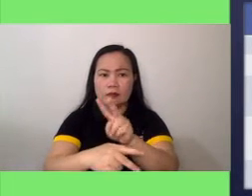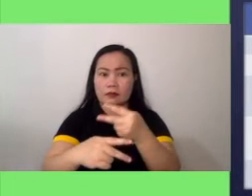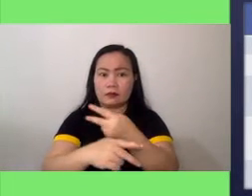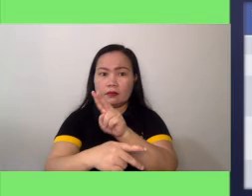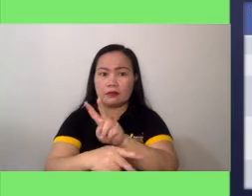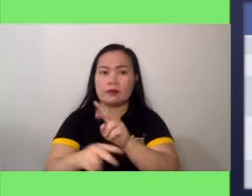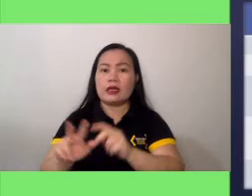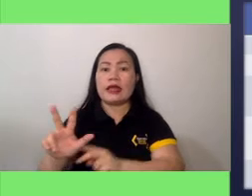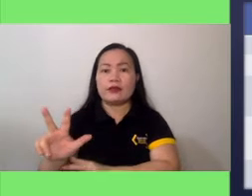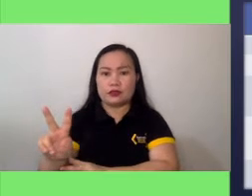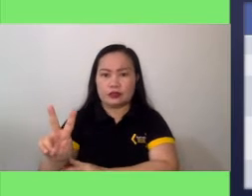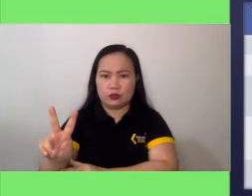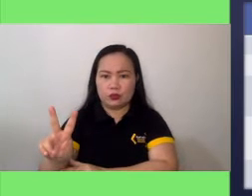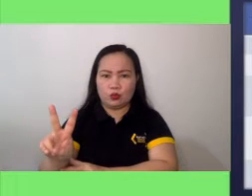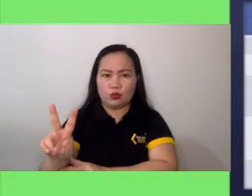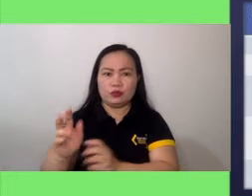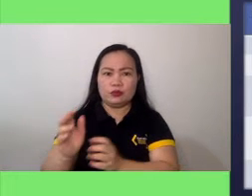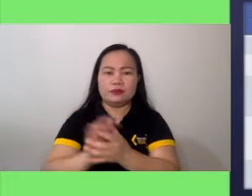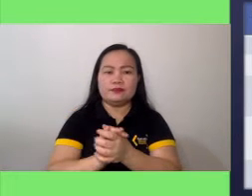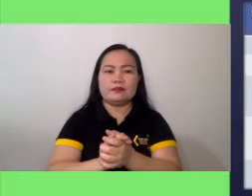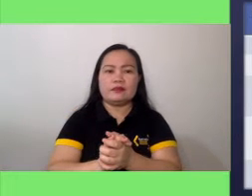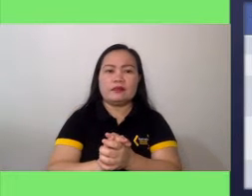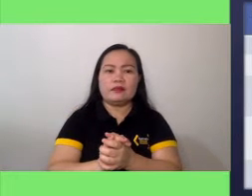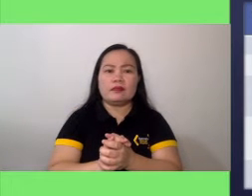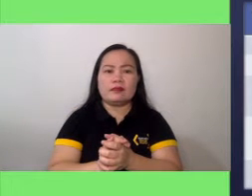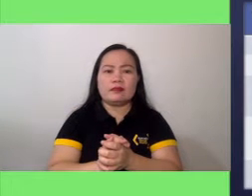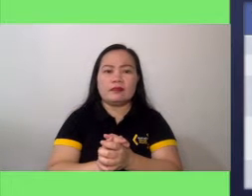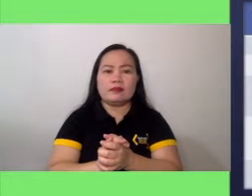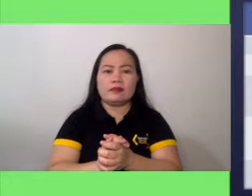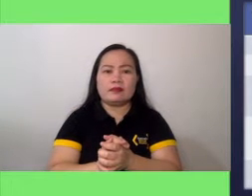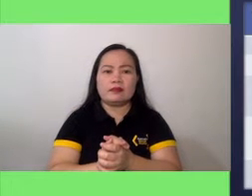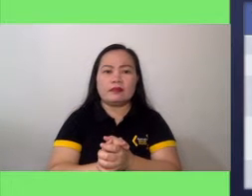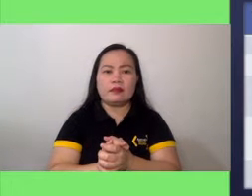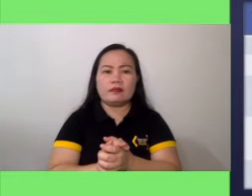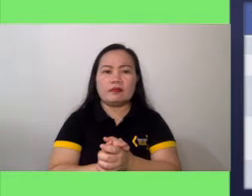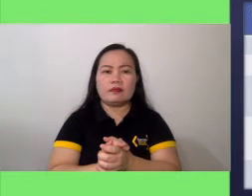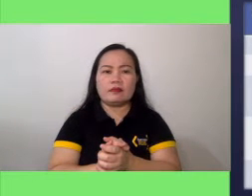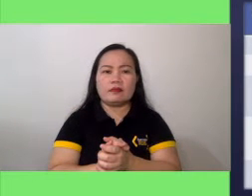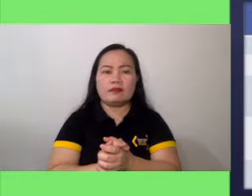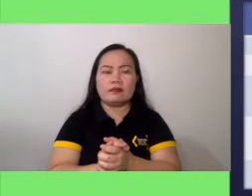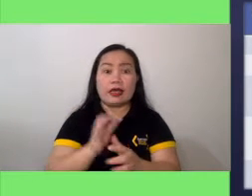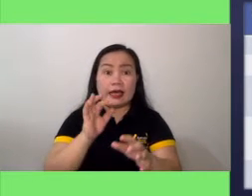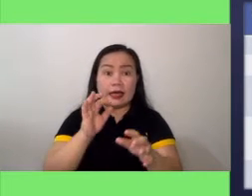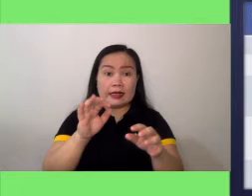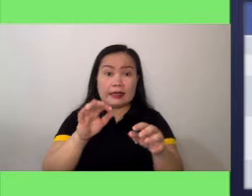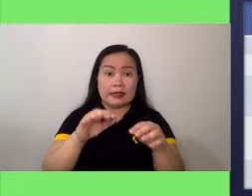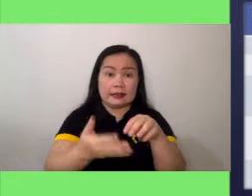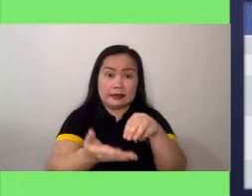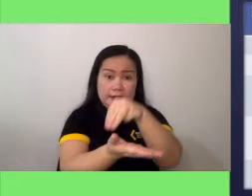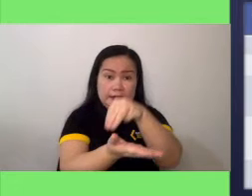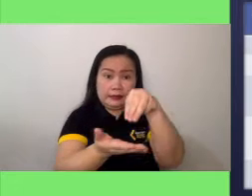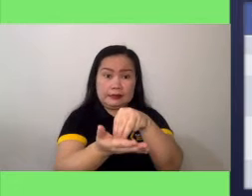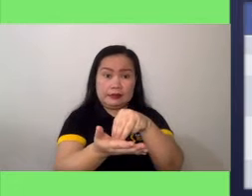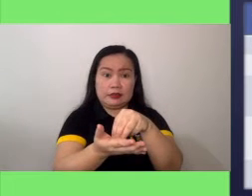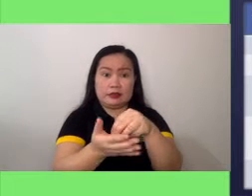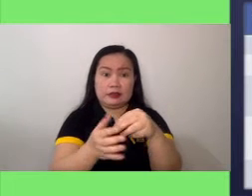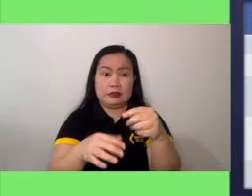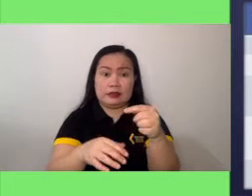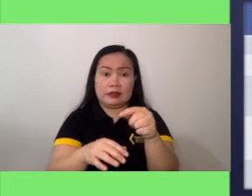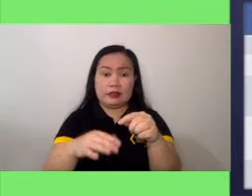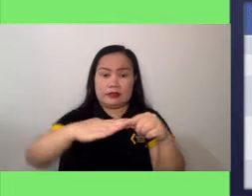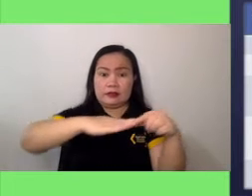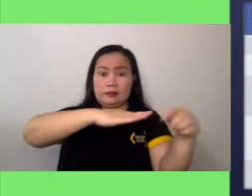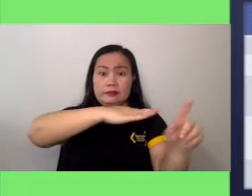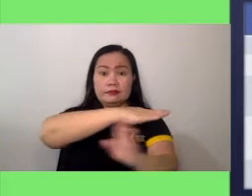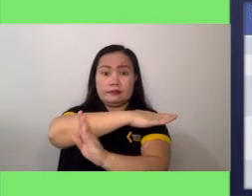2, 16 times 2, that is 32. Now, ma'am, bakit po ang negative nandito sa gitna? Pag dito mo siya nilagay, pareho lang po